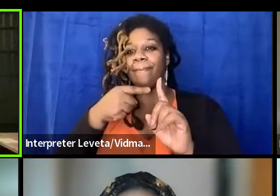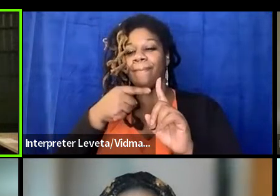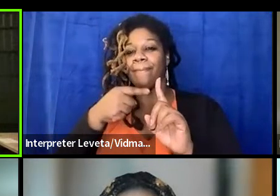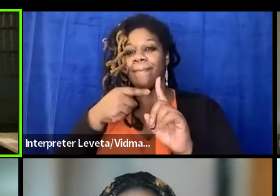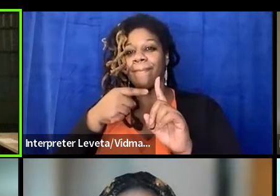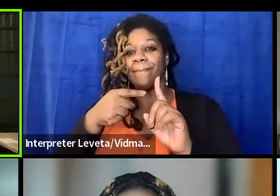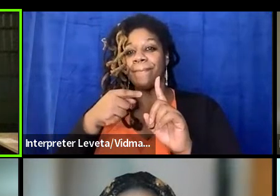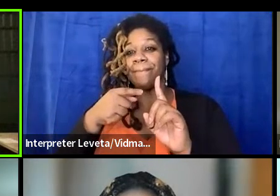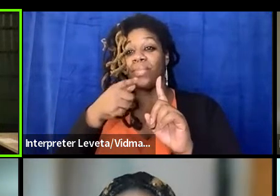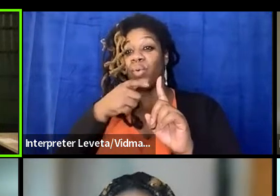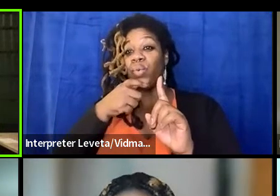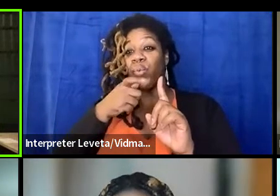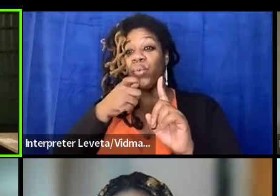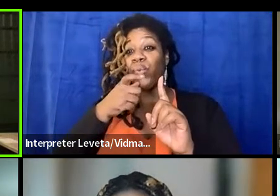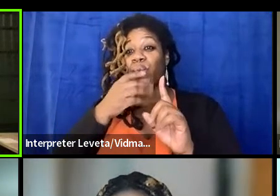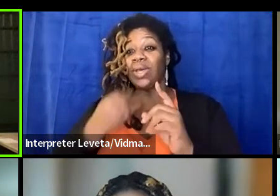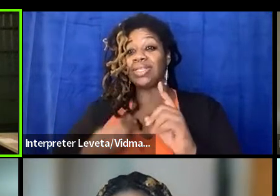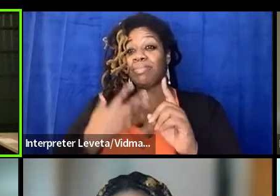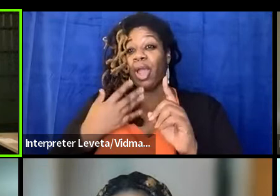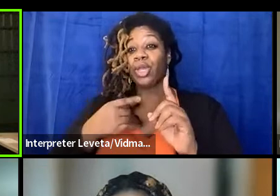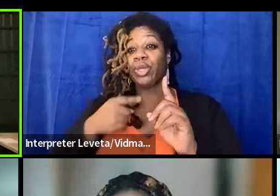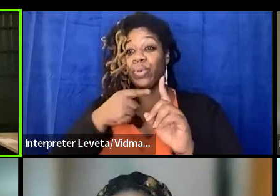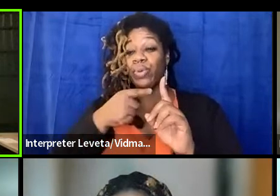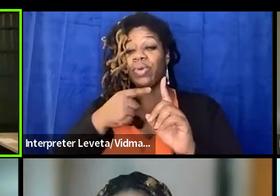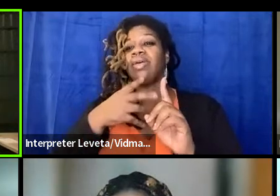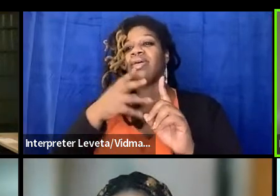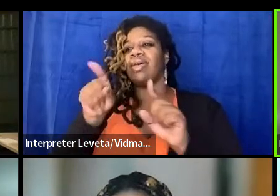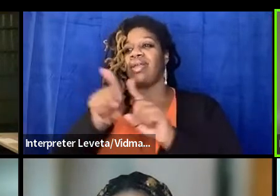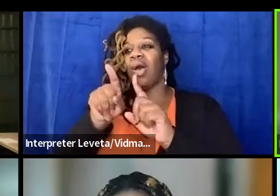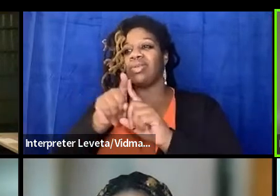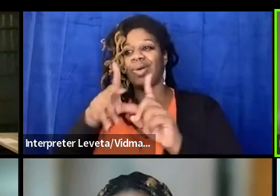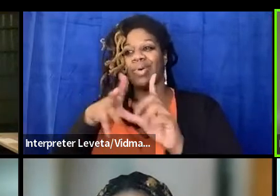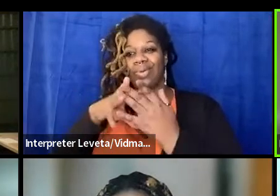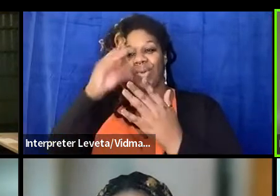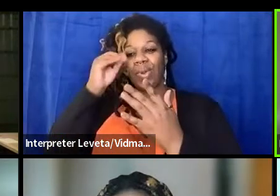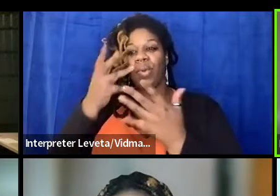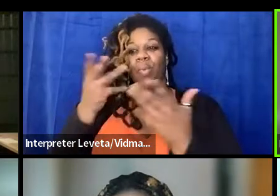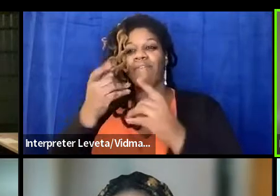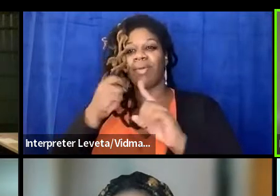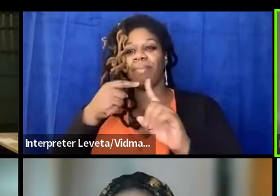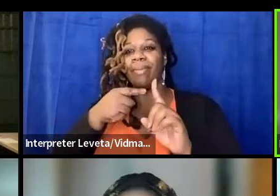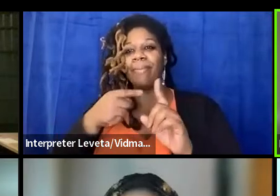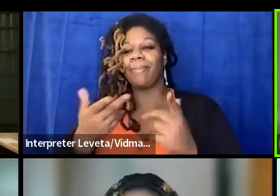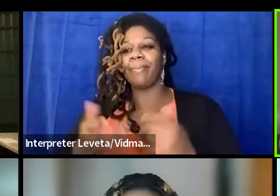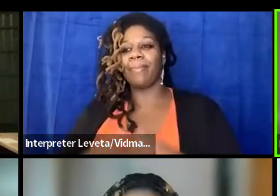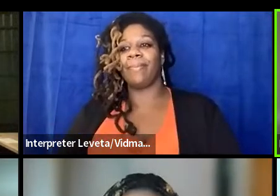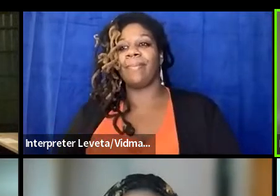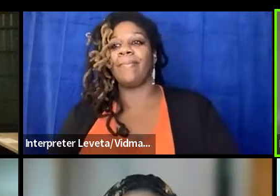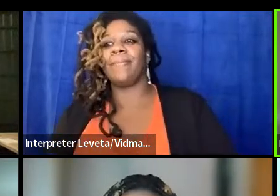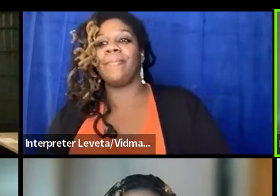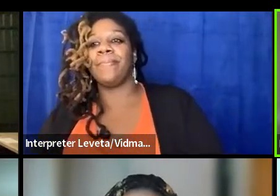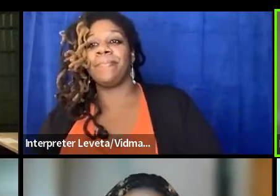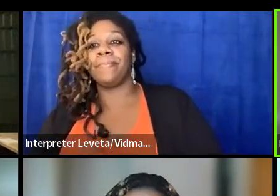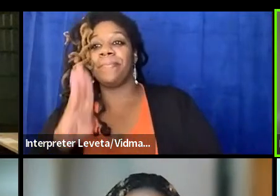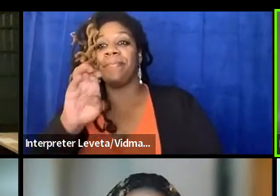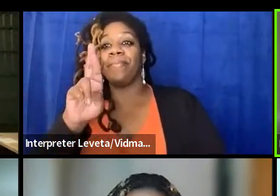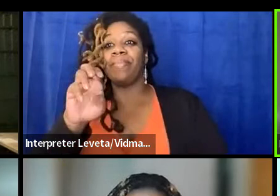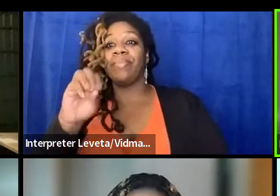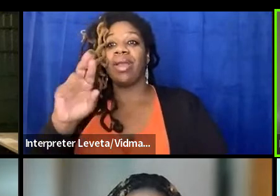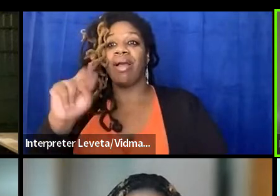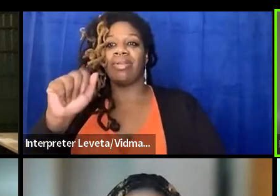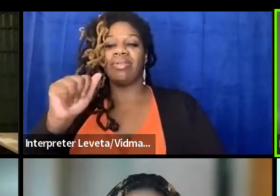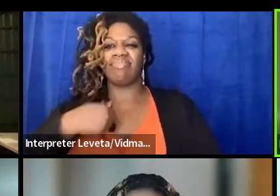who wants to answer that? I'll go first. Okay. So